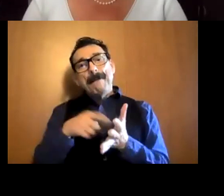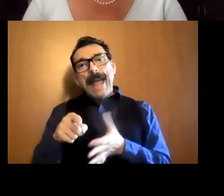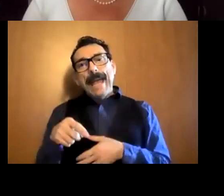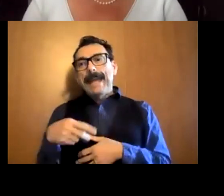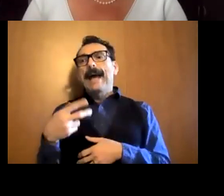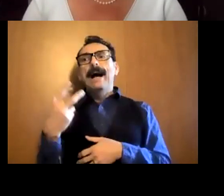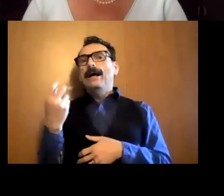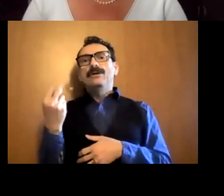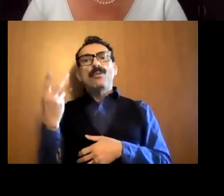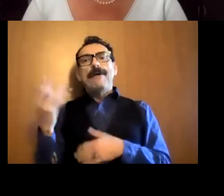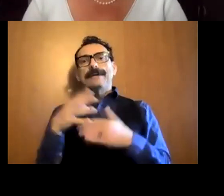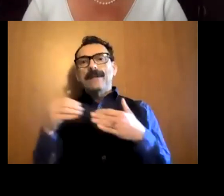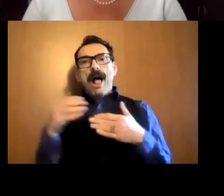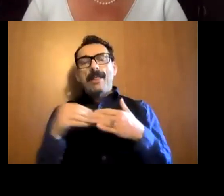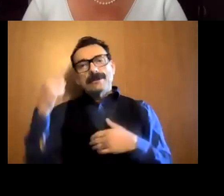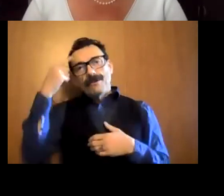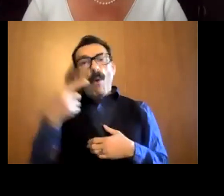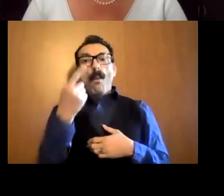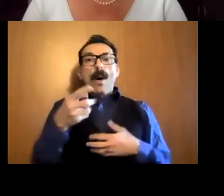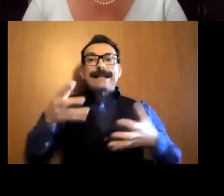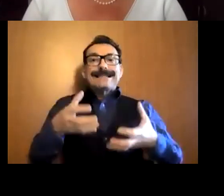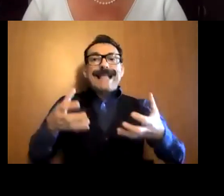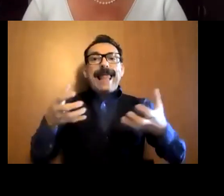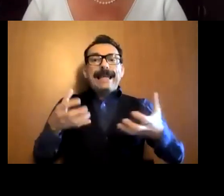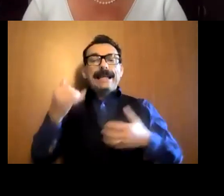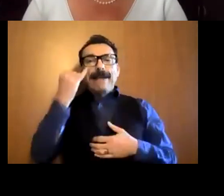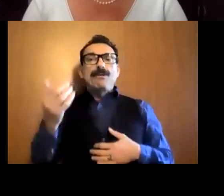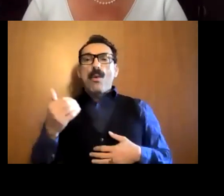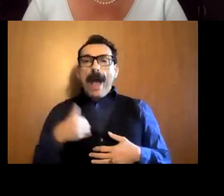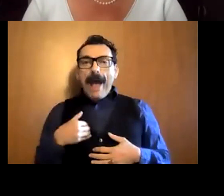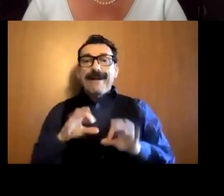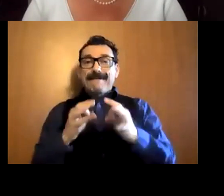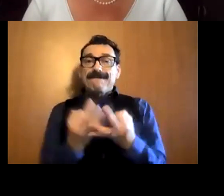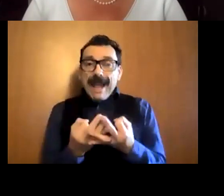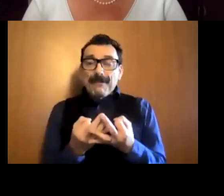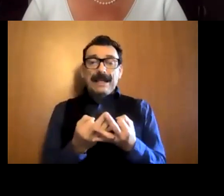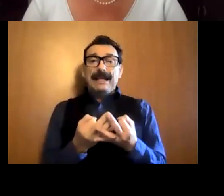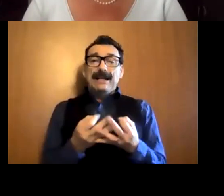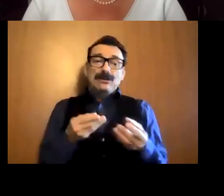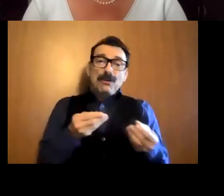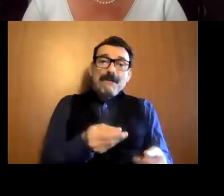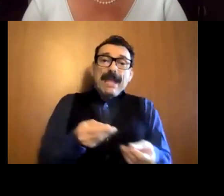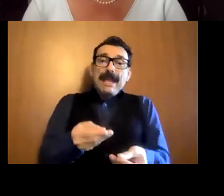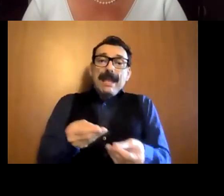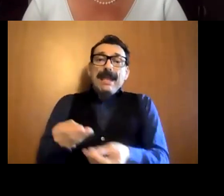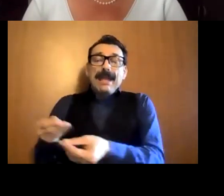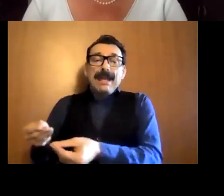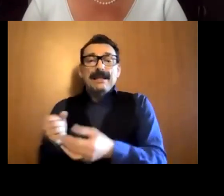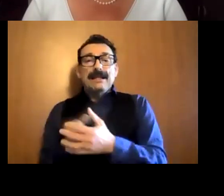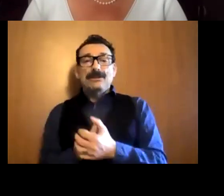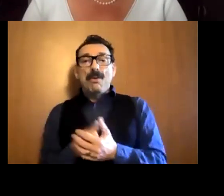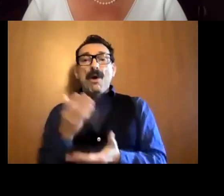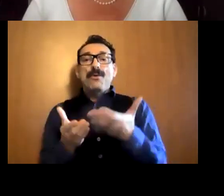you have several mouths to feed, right? And so you may choose the more affordable option that's less